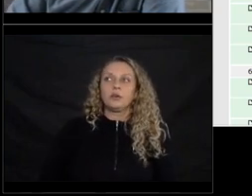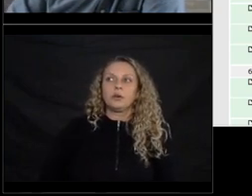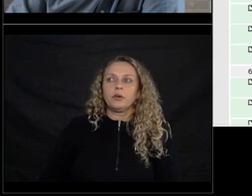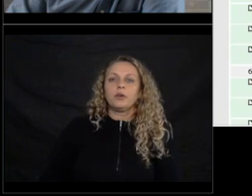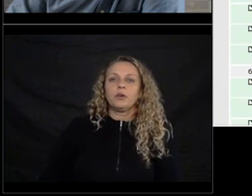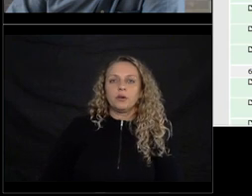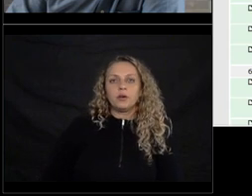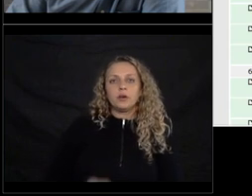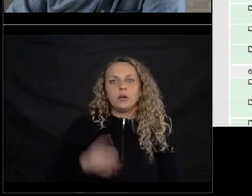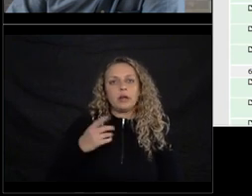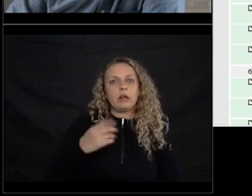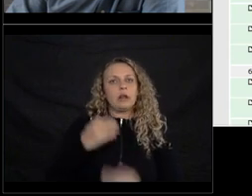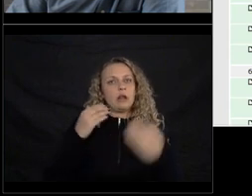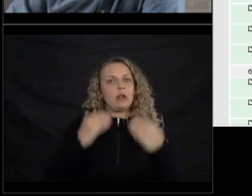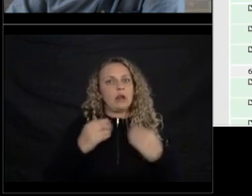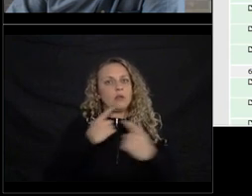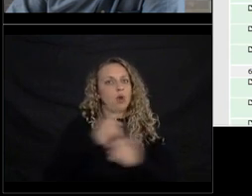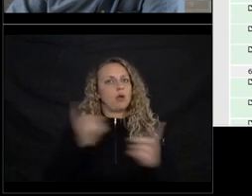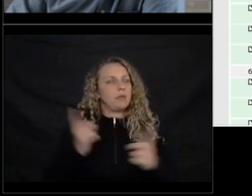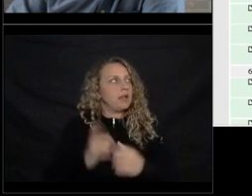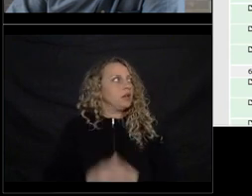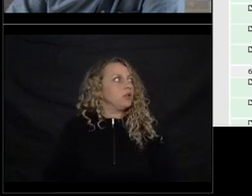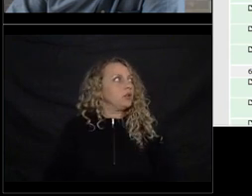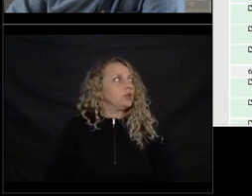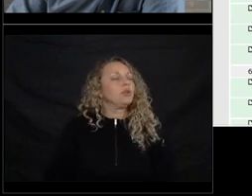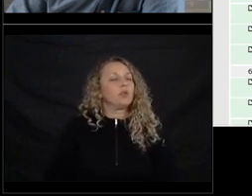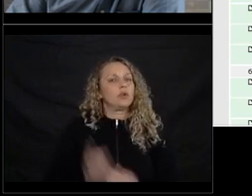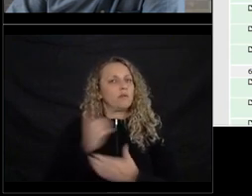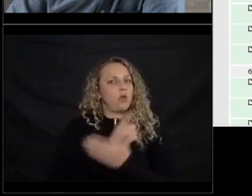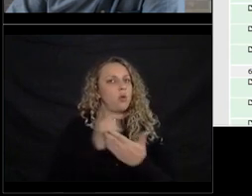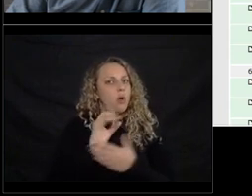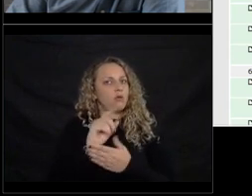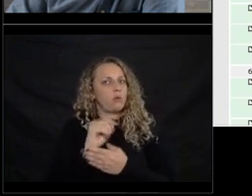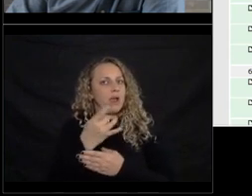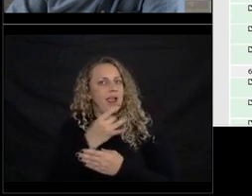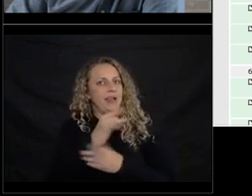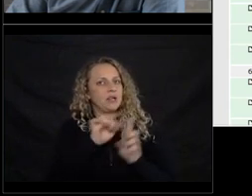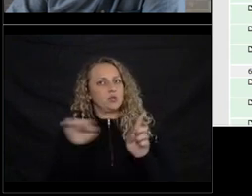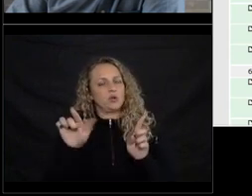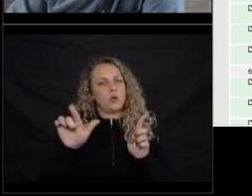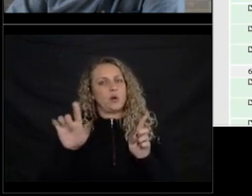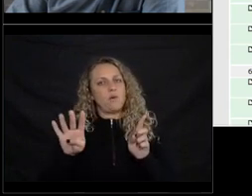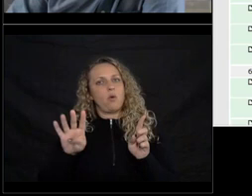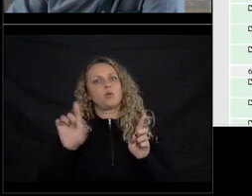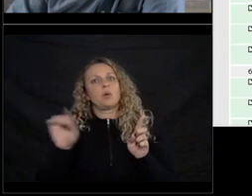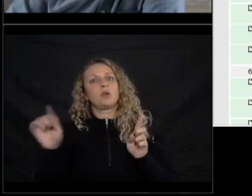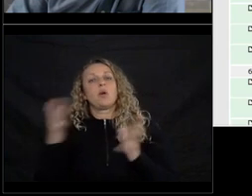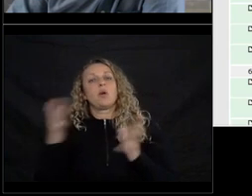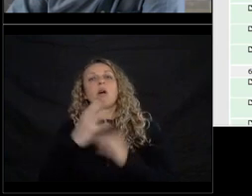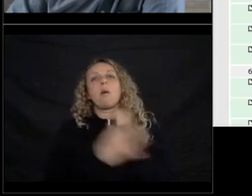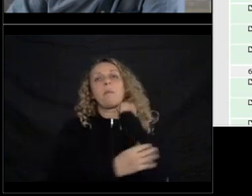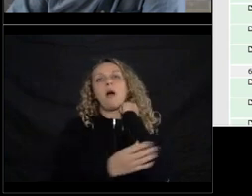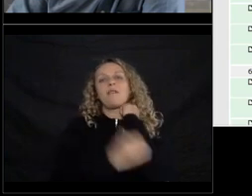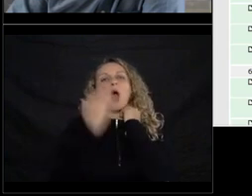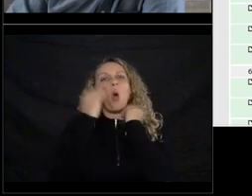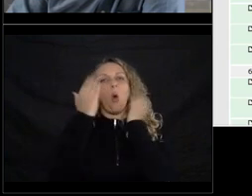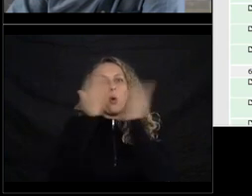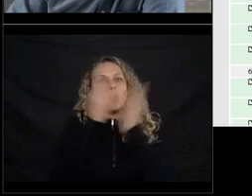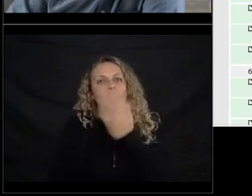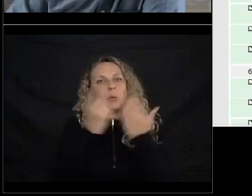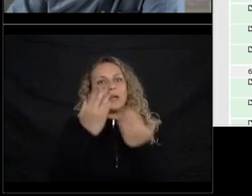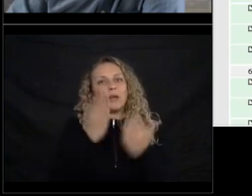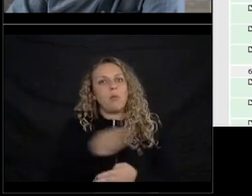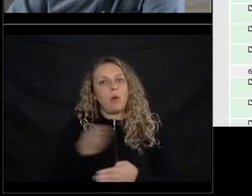Our next proclamation is for the week of October 18th to the 24th, 2020, as Poverty Awareness Week in the City of Boynton